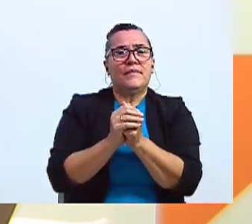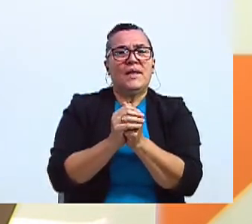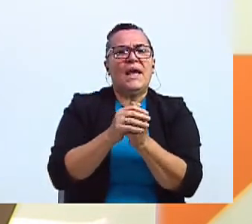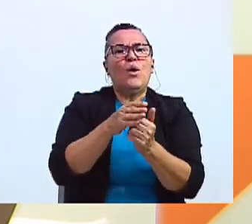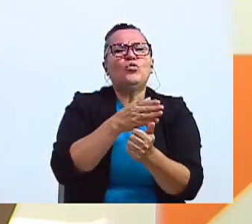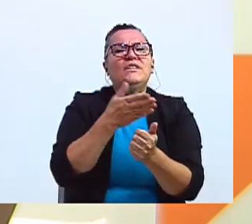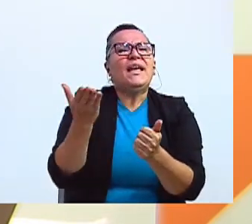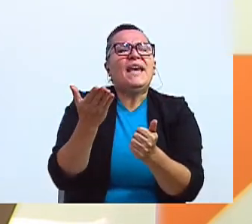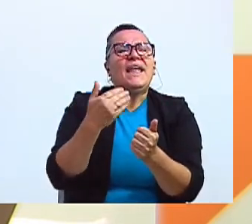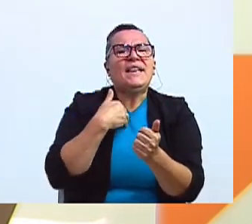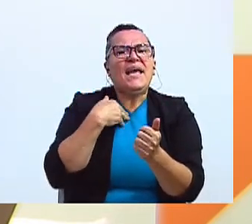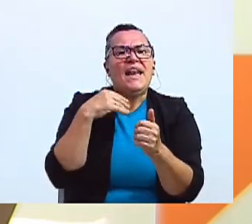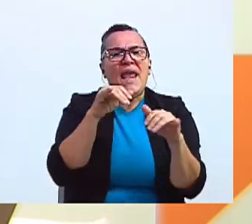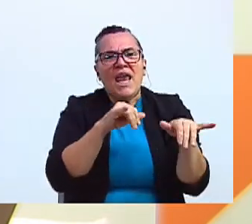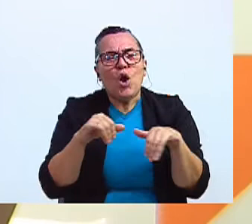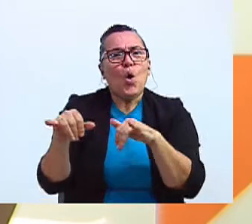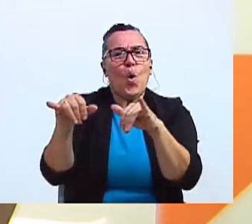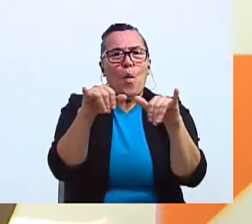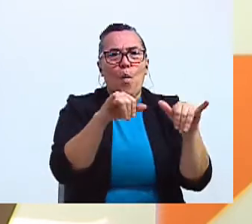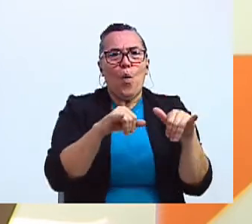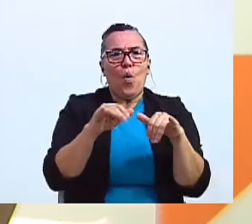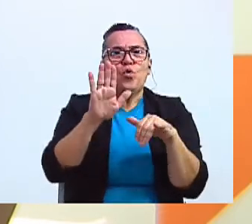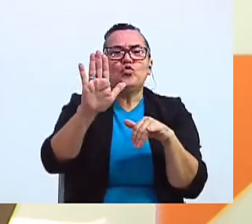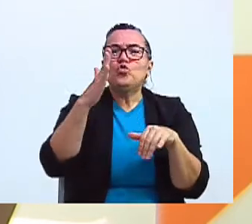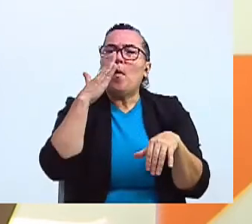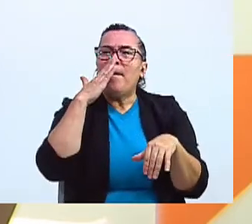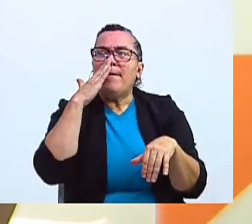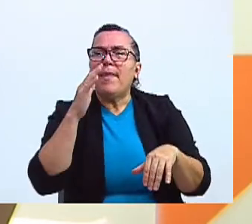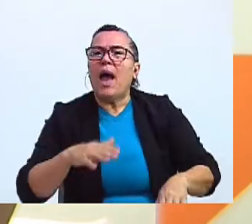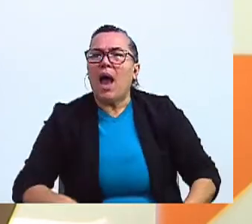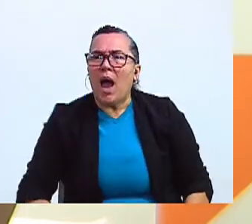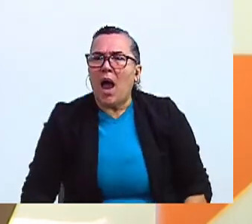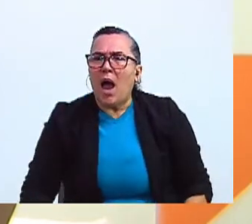have in common with your mom?